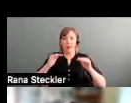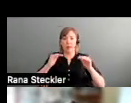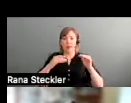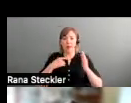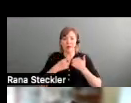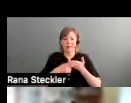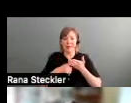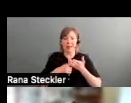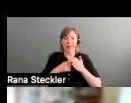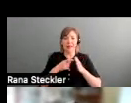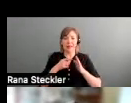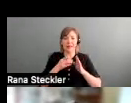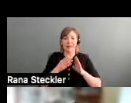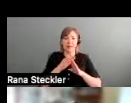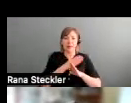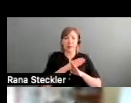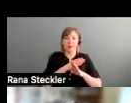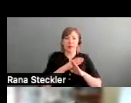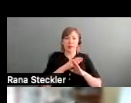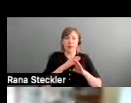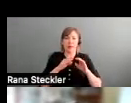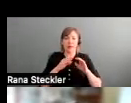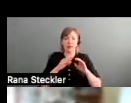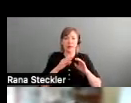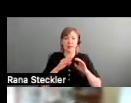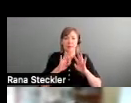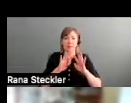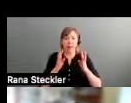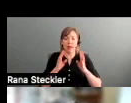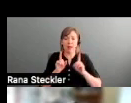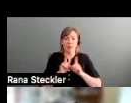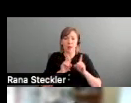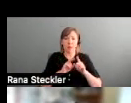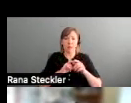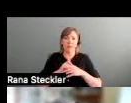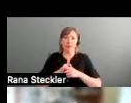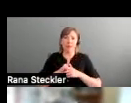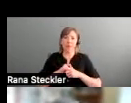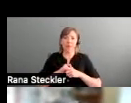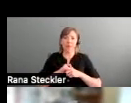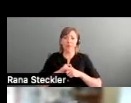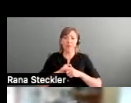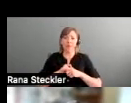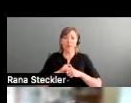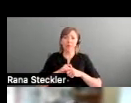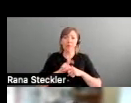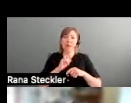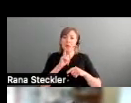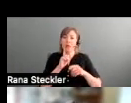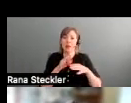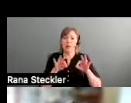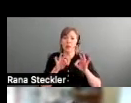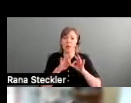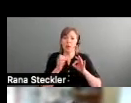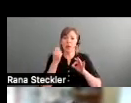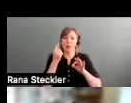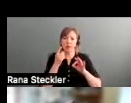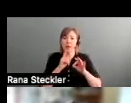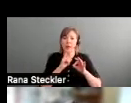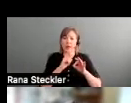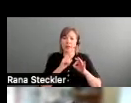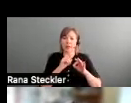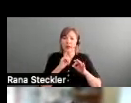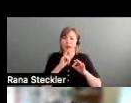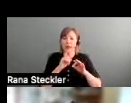previous panel as well. I wanted to say that it's really important to understand that there's actually